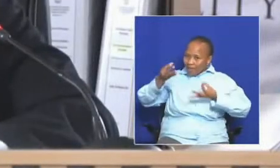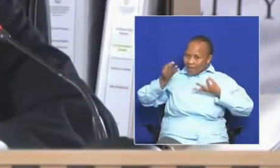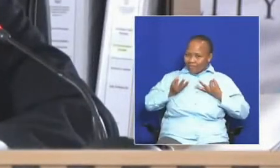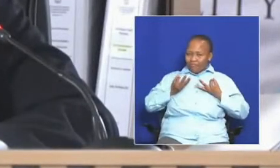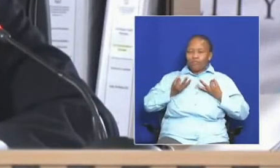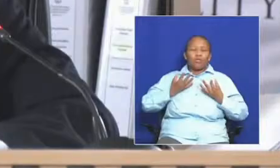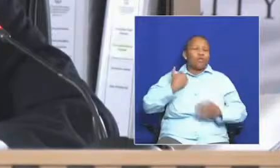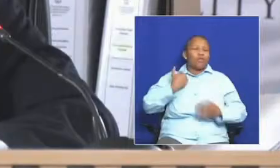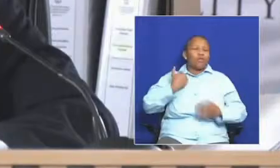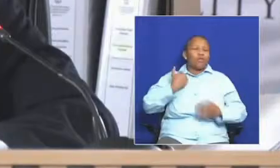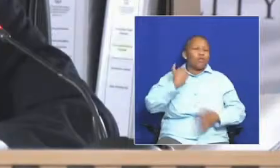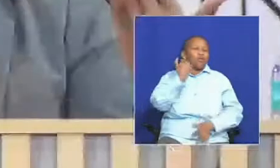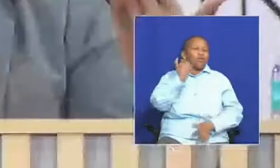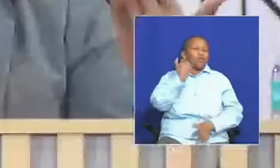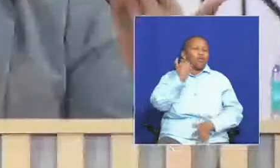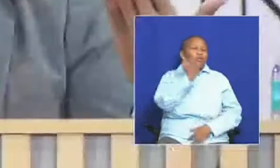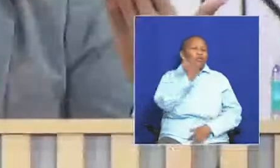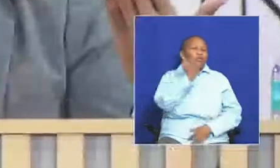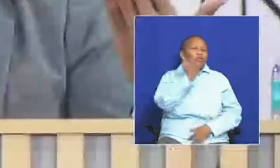now during tea break,